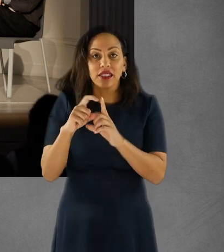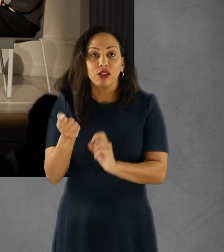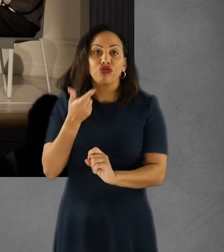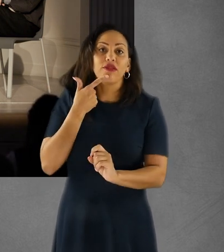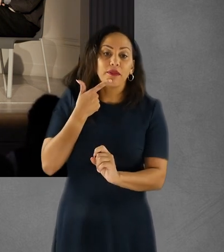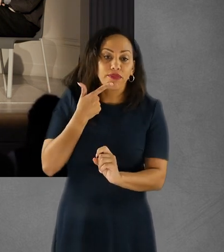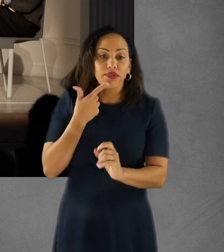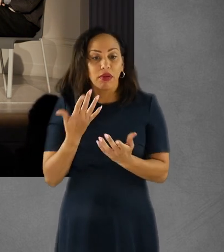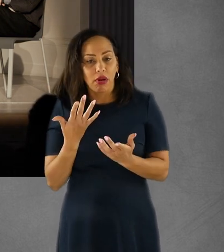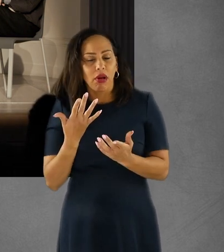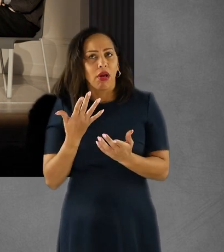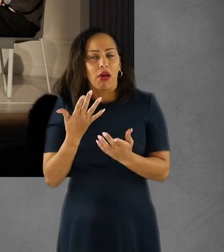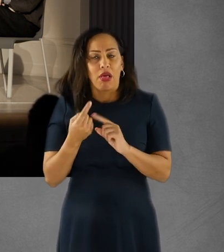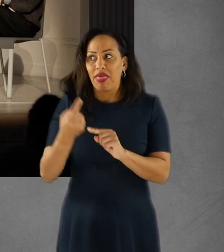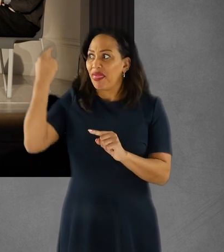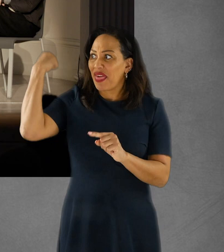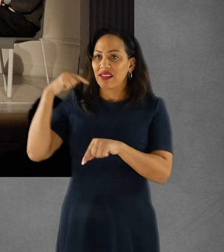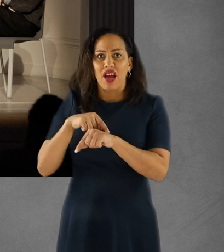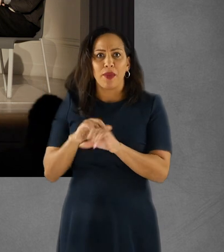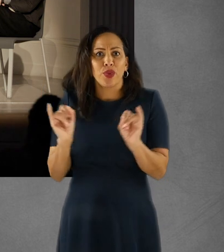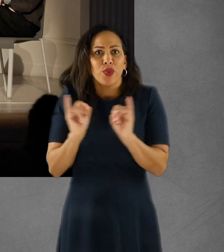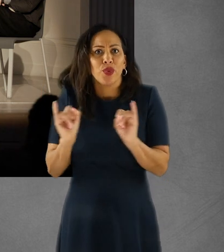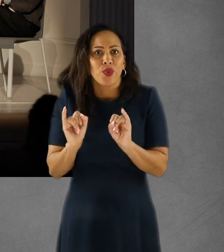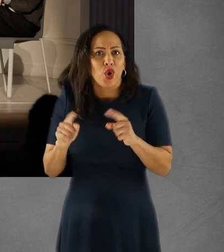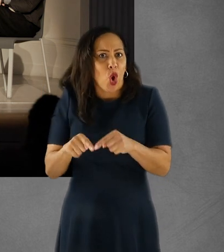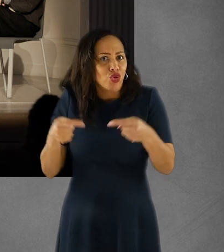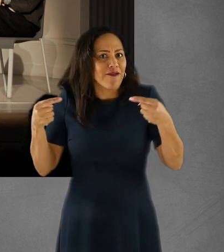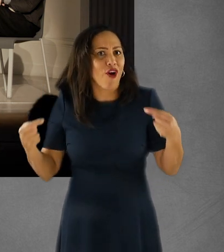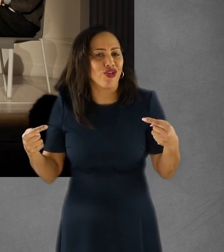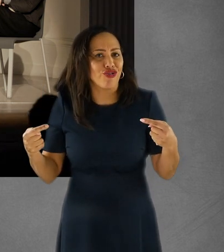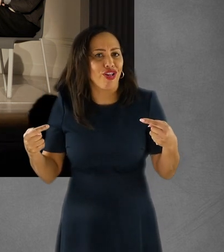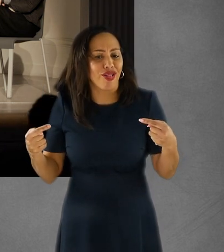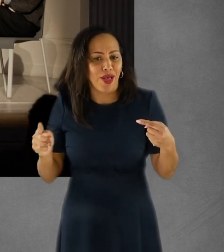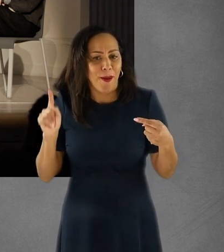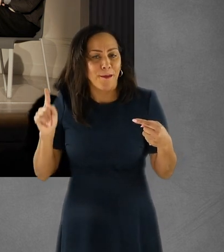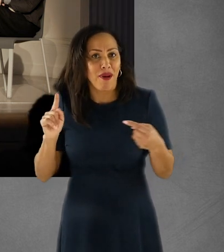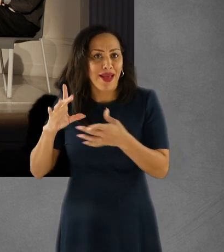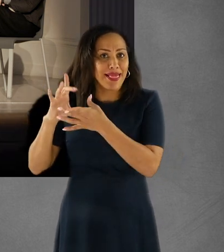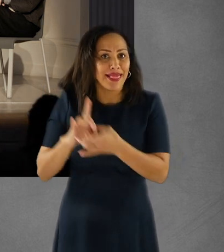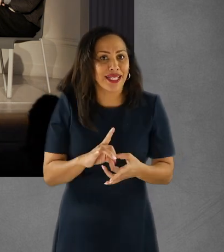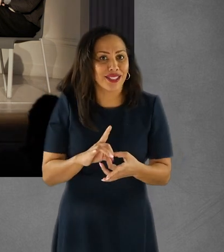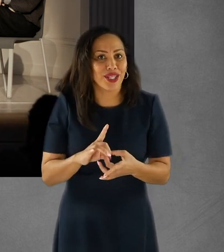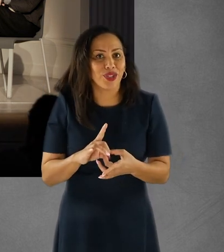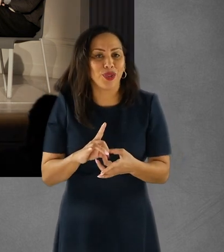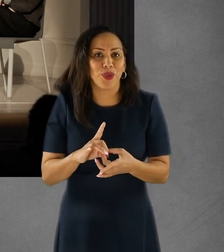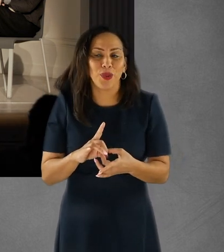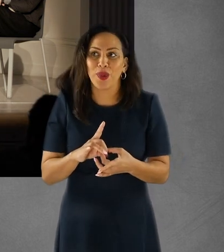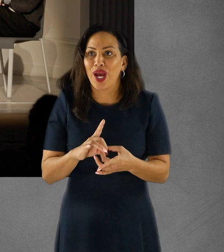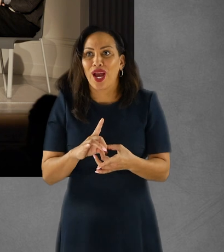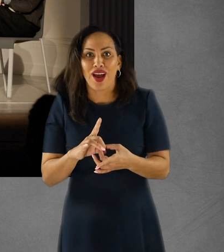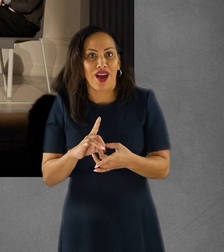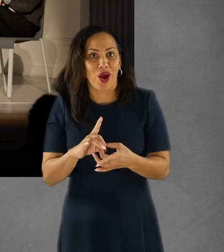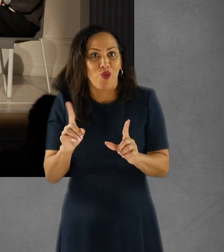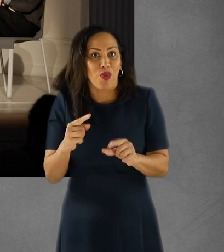think it ties into what you're talking about, the ways like scientific knowledge is formed, that they're also like the product